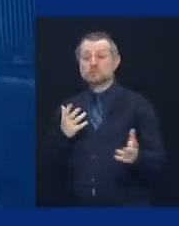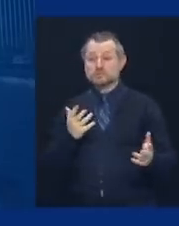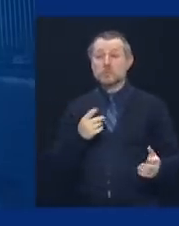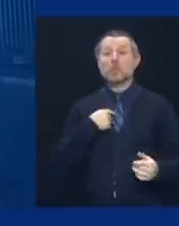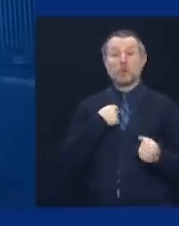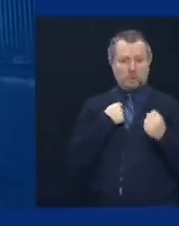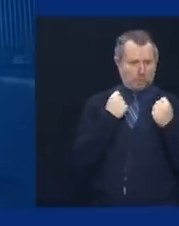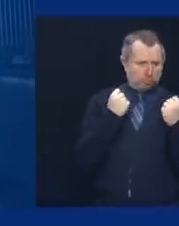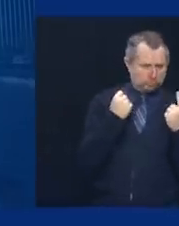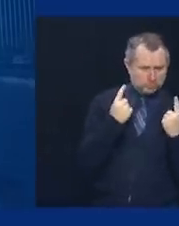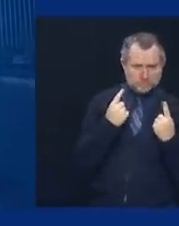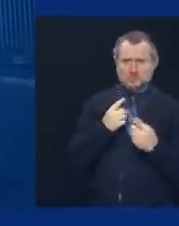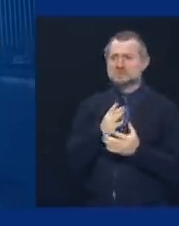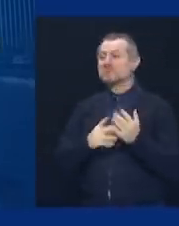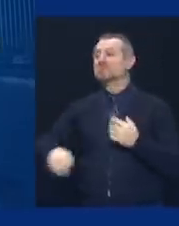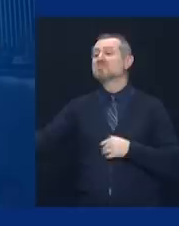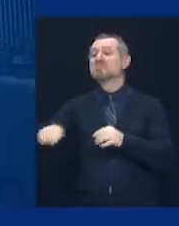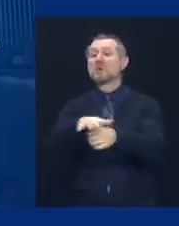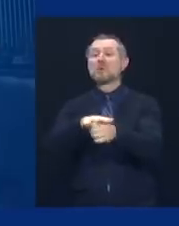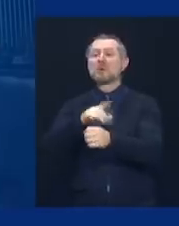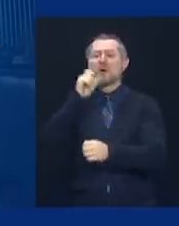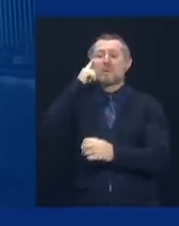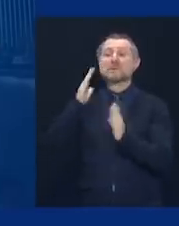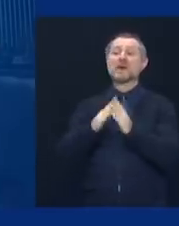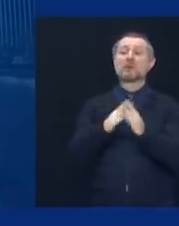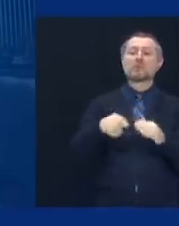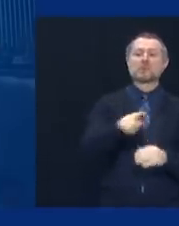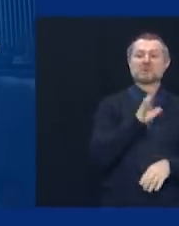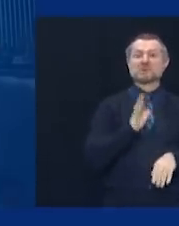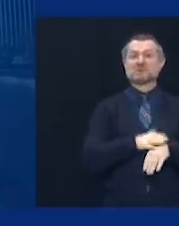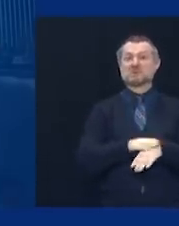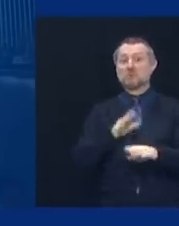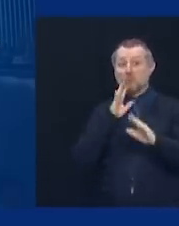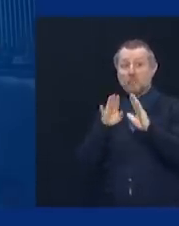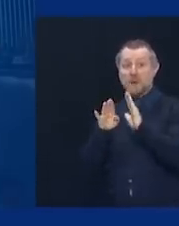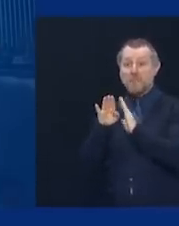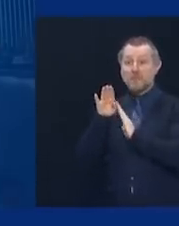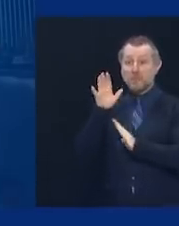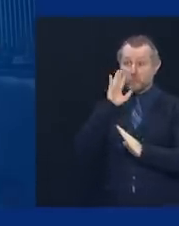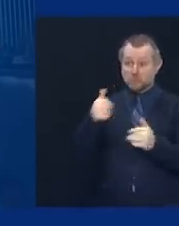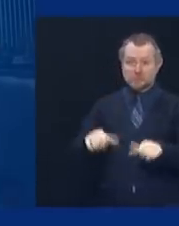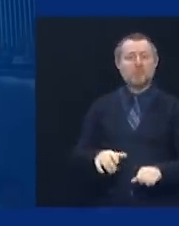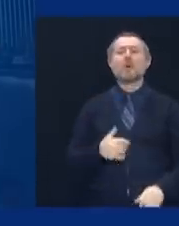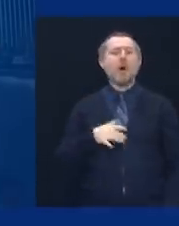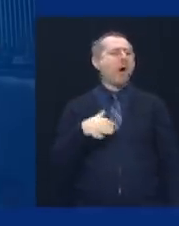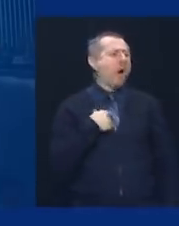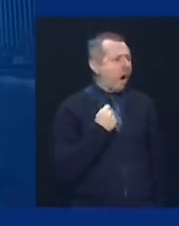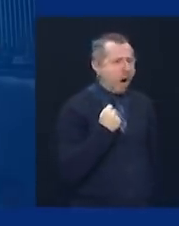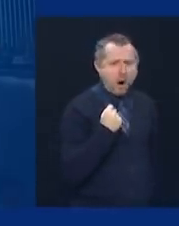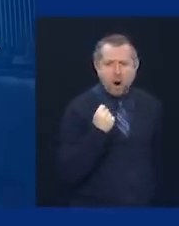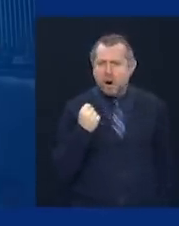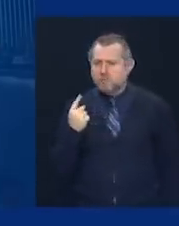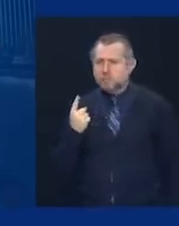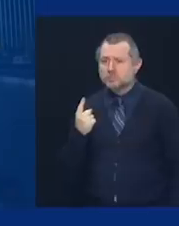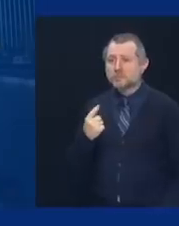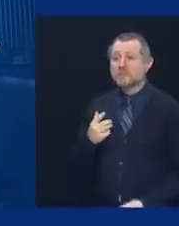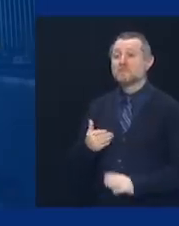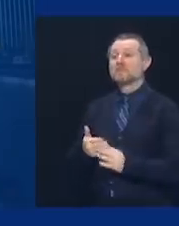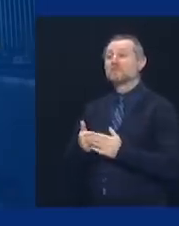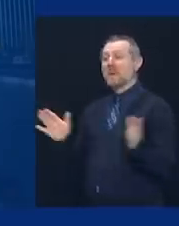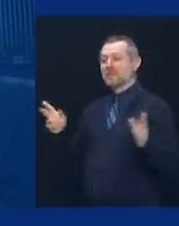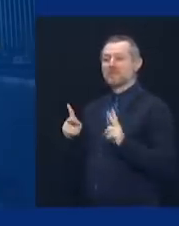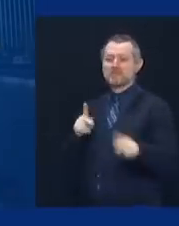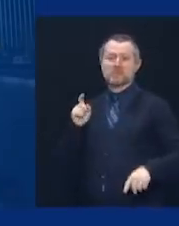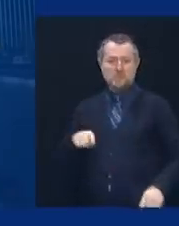of a shutdown if the growth increases. I understand why. The public needs to know the status